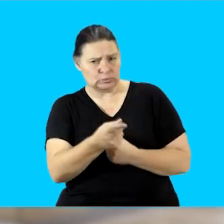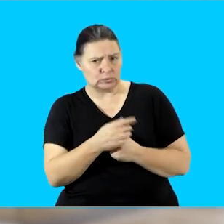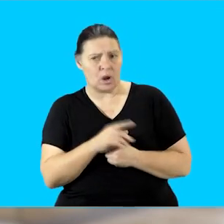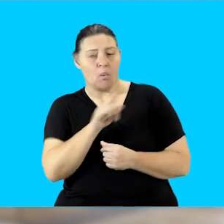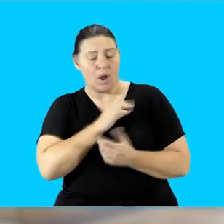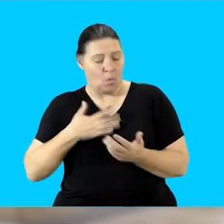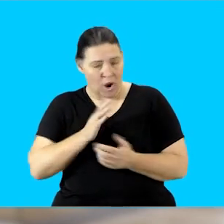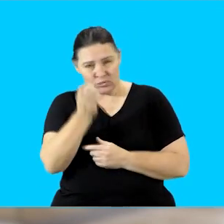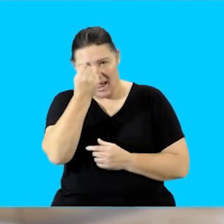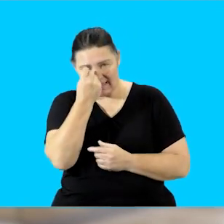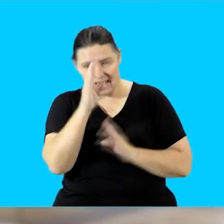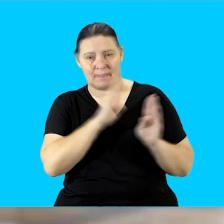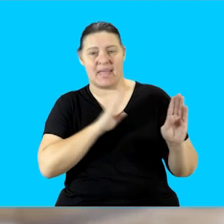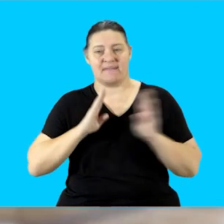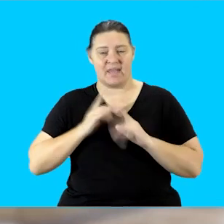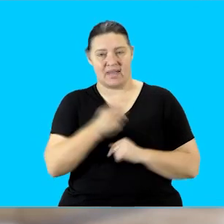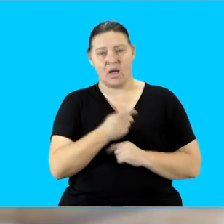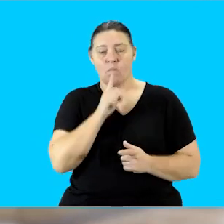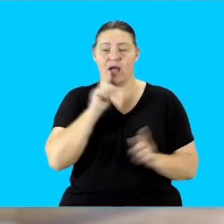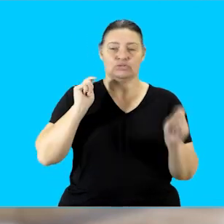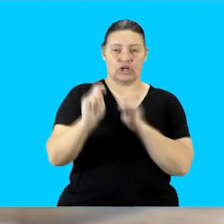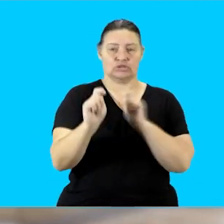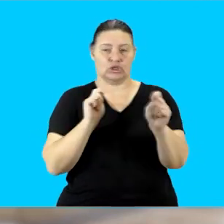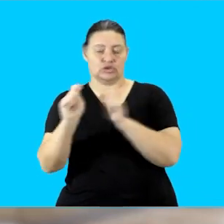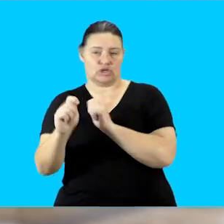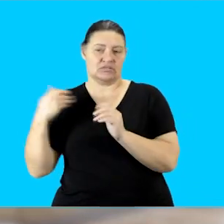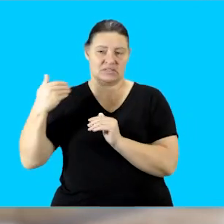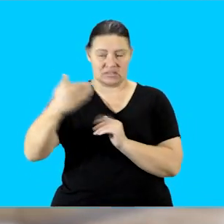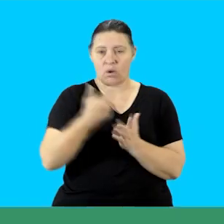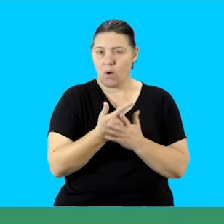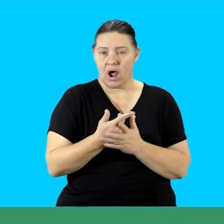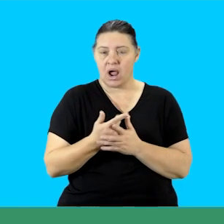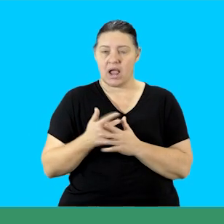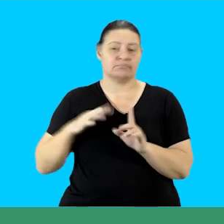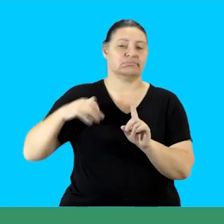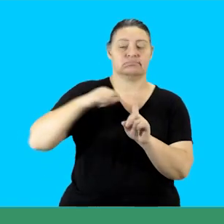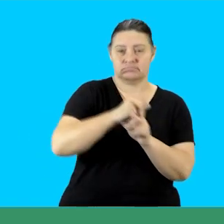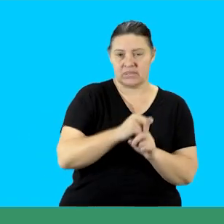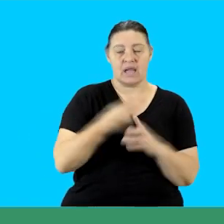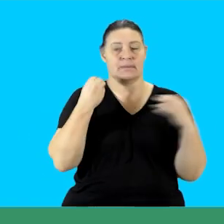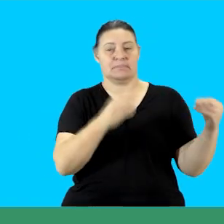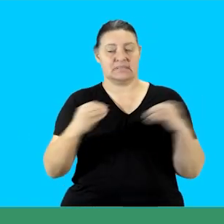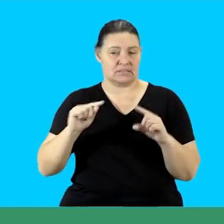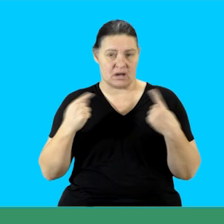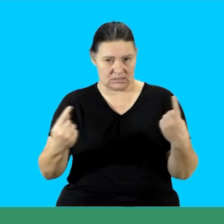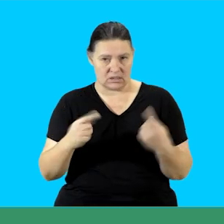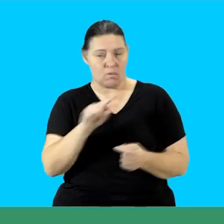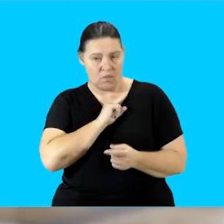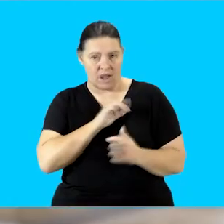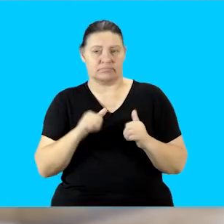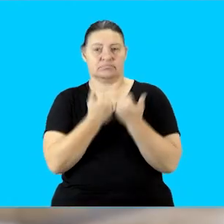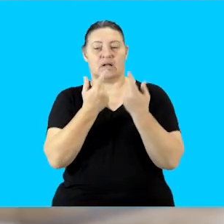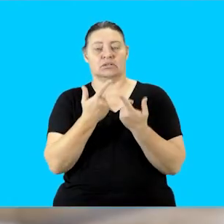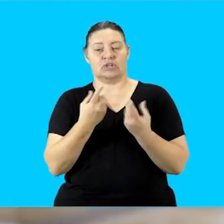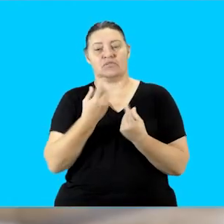doing that? We are trying to understand the behavior of consumers, which changes now and again, which we cannot keep up to as a business. Hence,